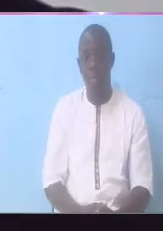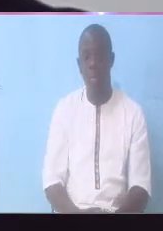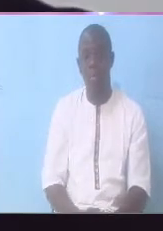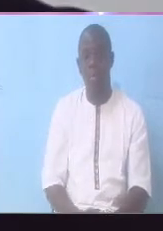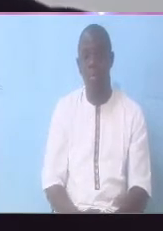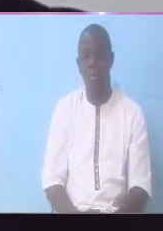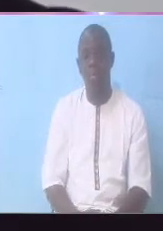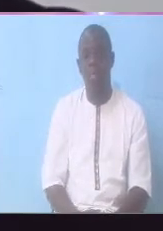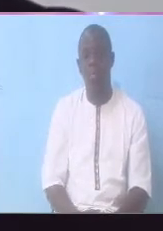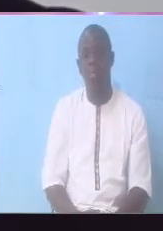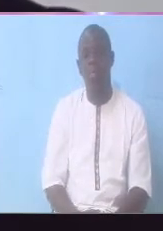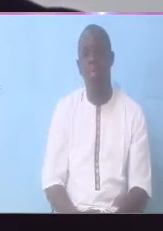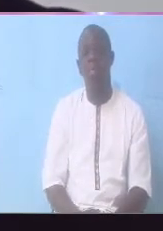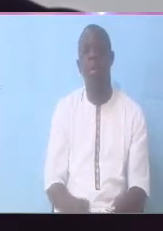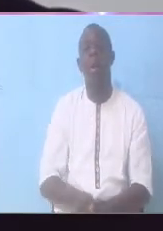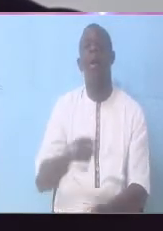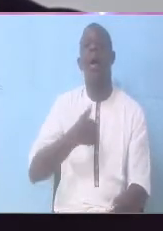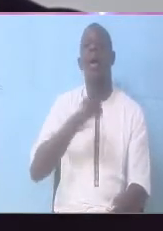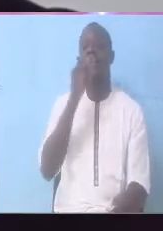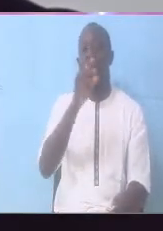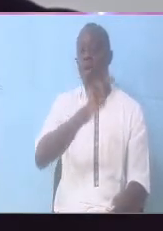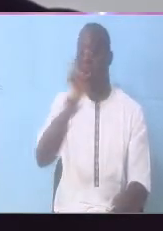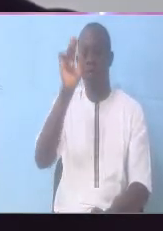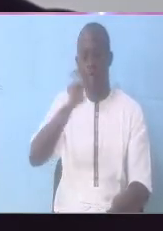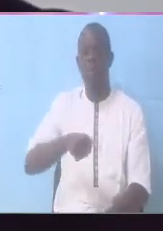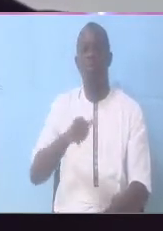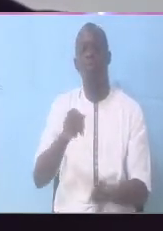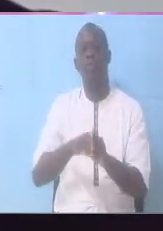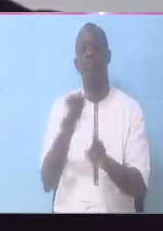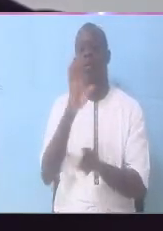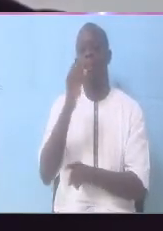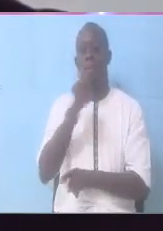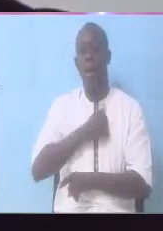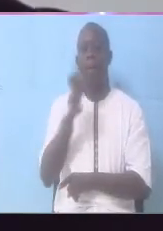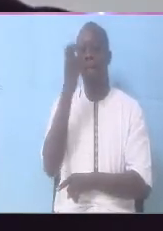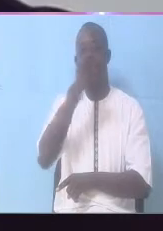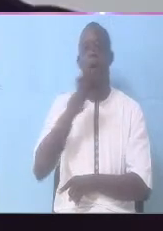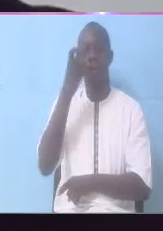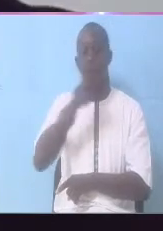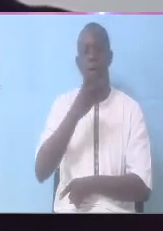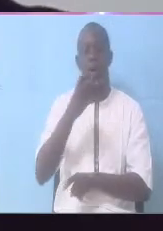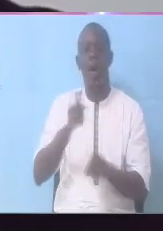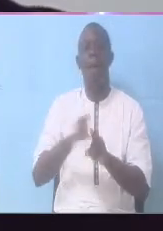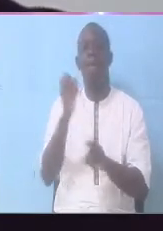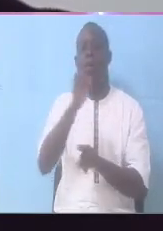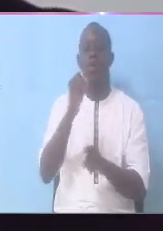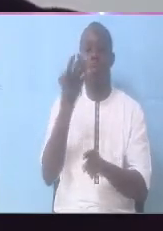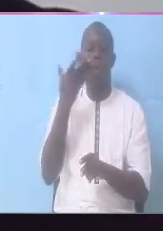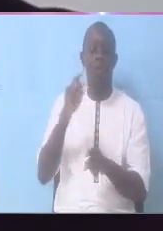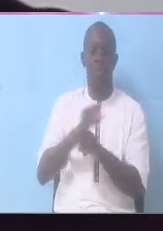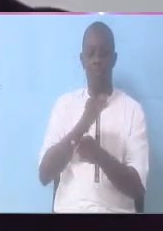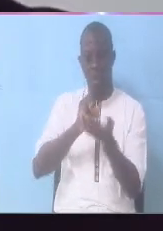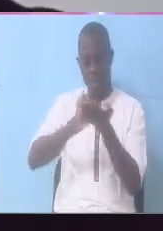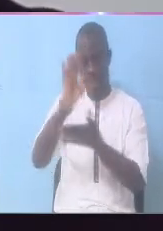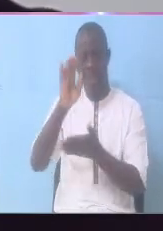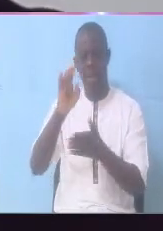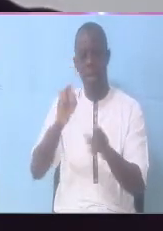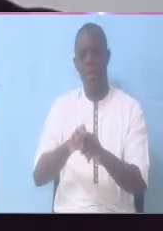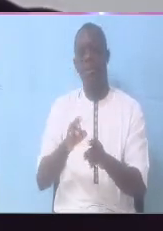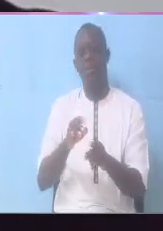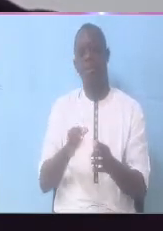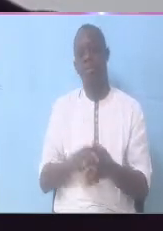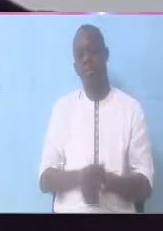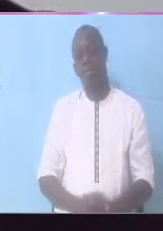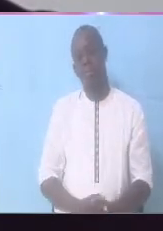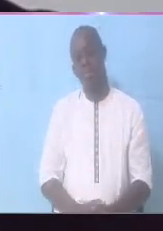That agreement wouldn't come from my mouth because he was giving the orders for them to be killed. I wasn't there. All what I said, I did had mission accomplished.